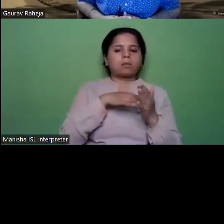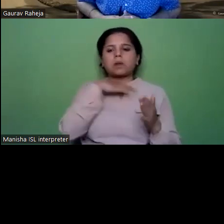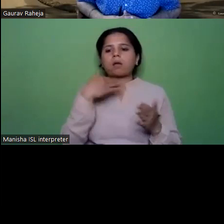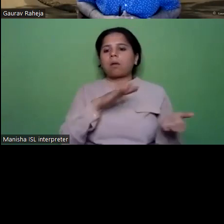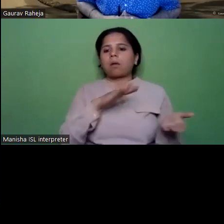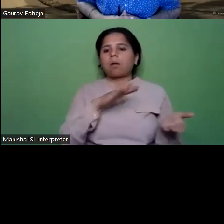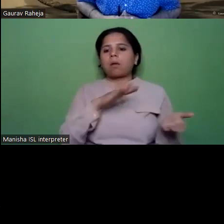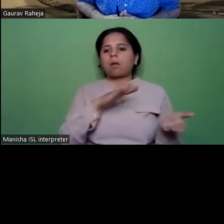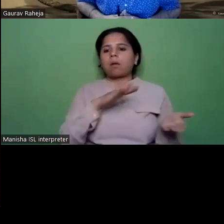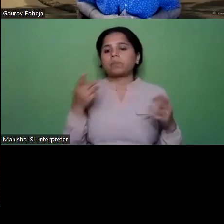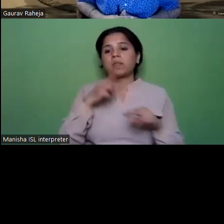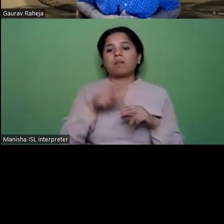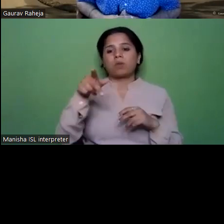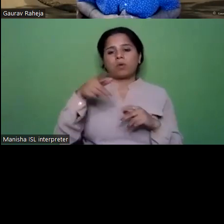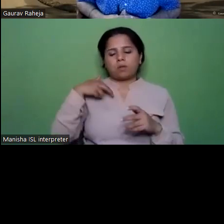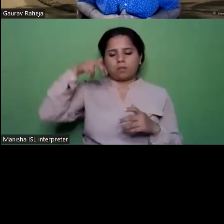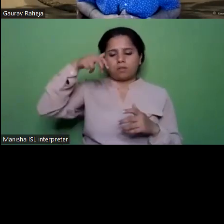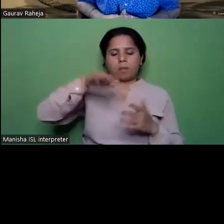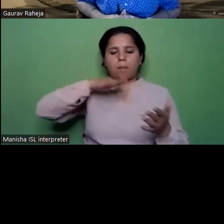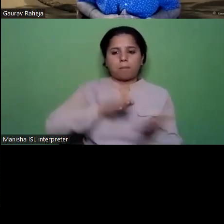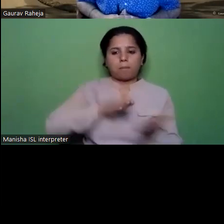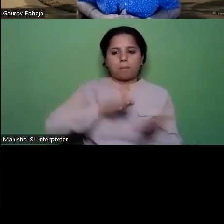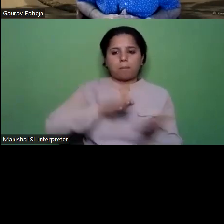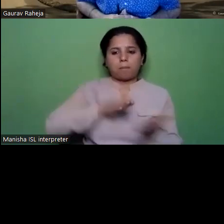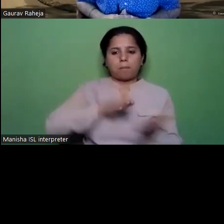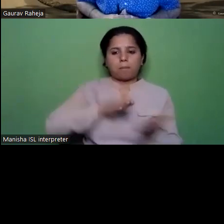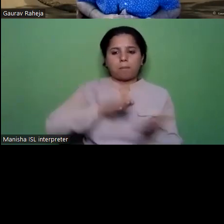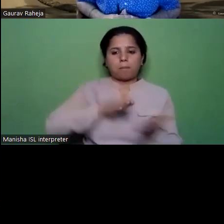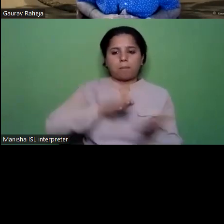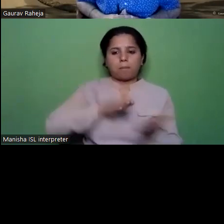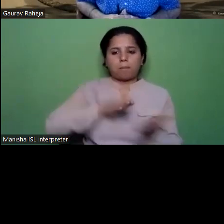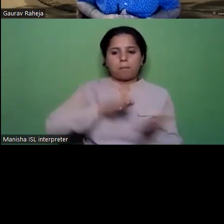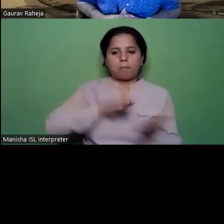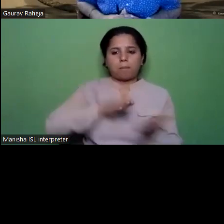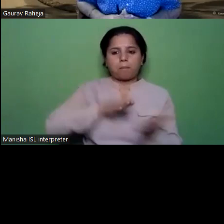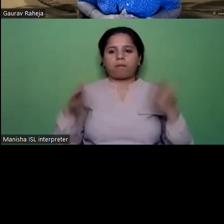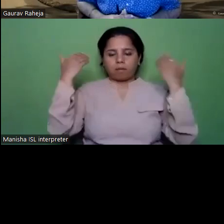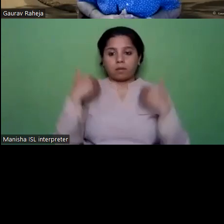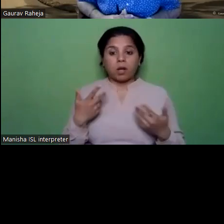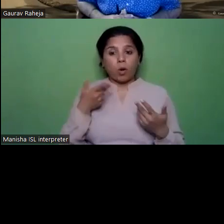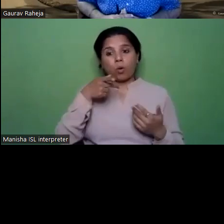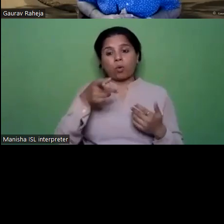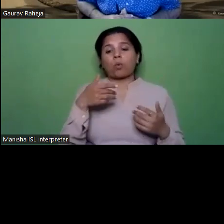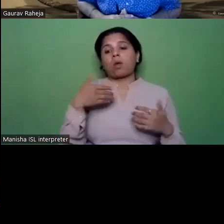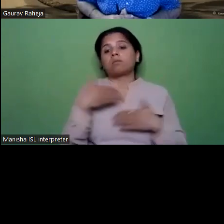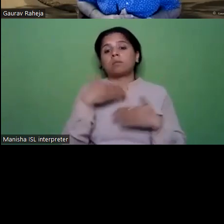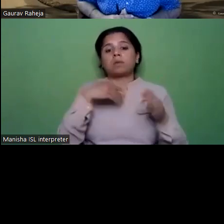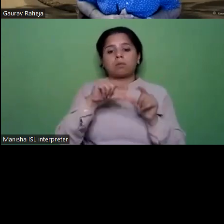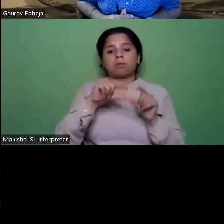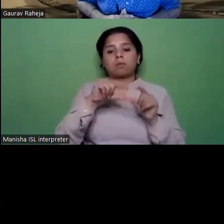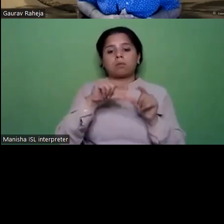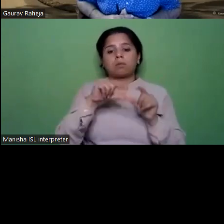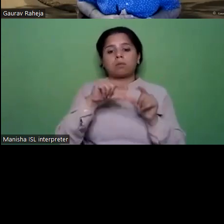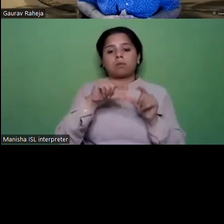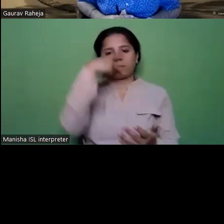If you slip from a staircase, you break your bones. If you slip in a washroom, you break your spine.